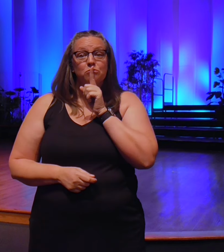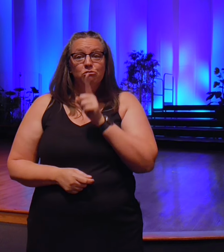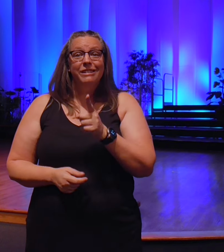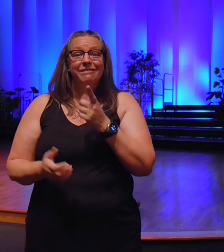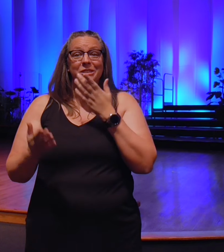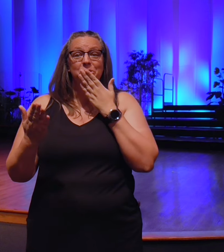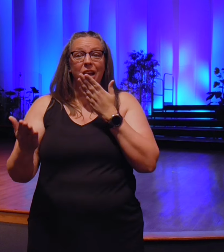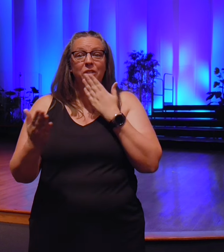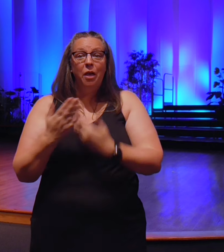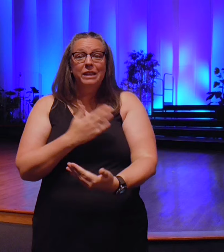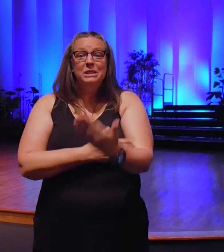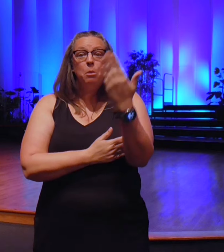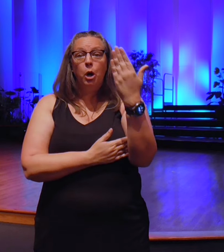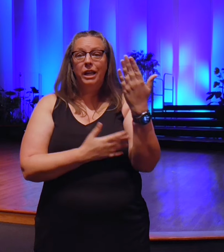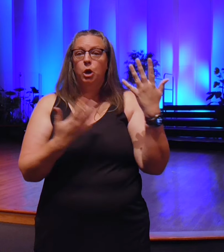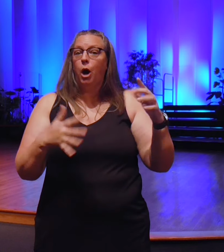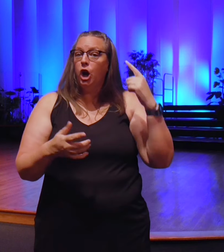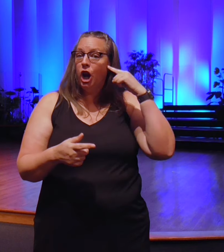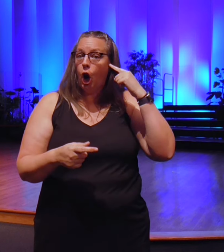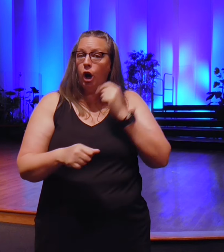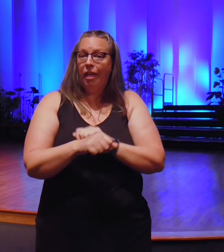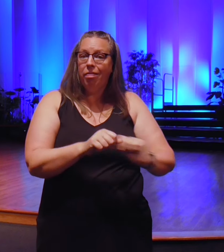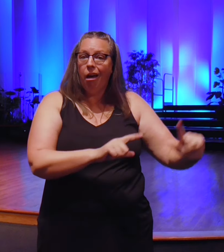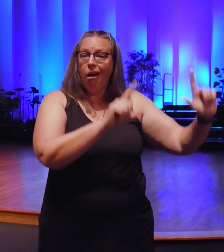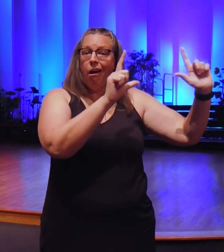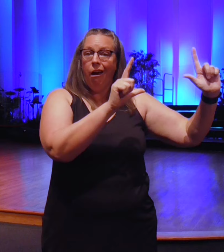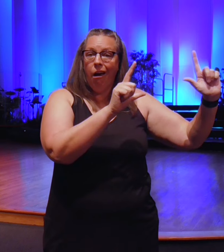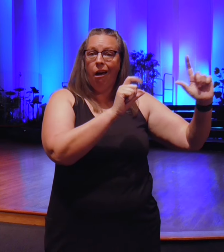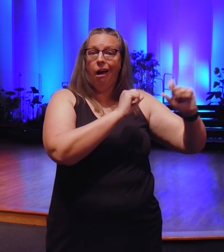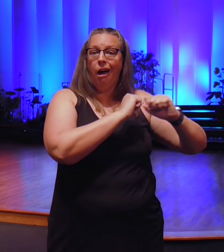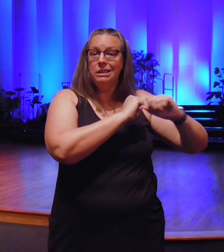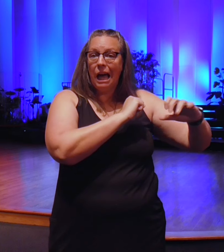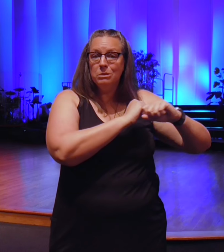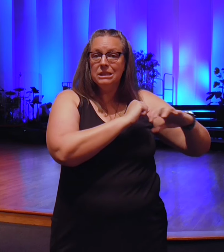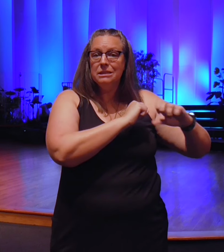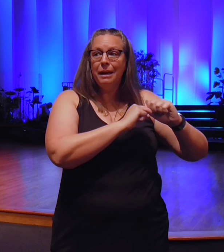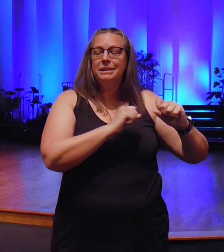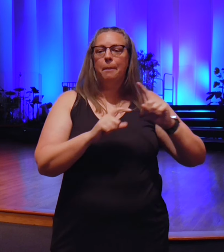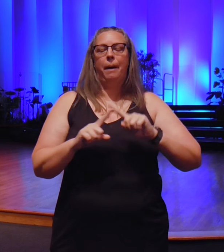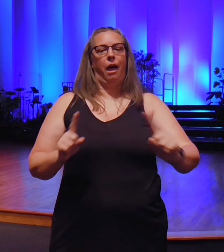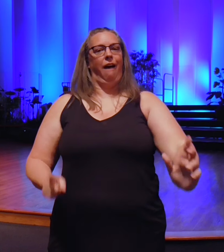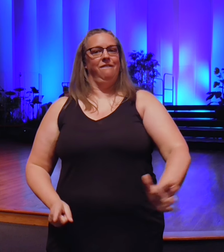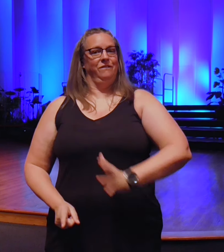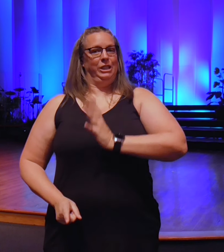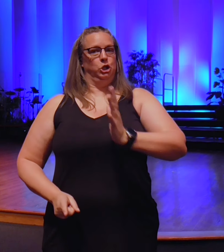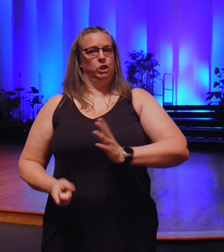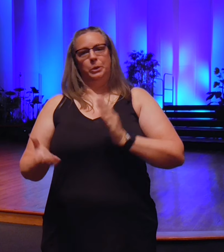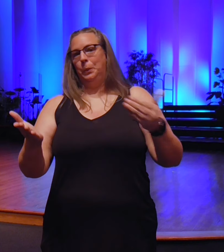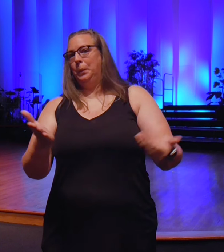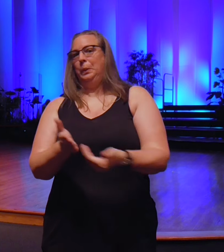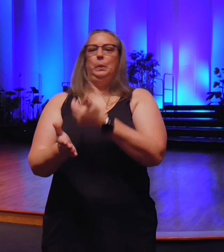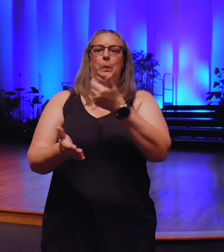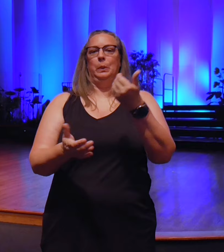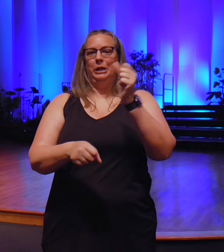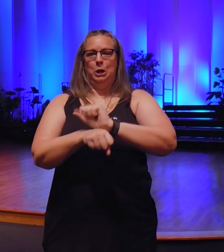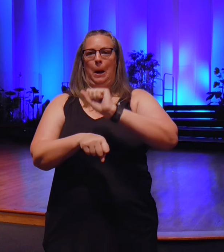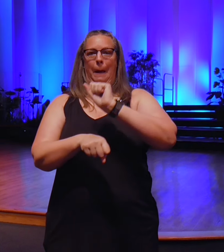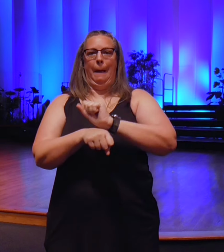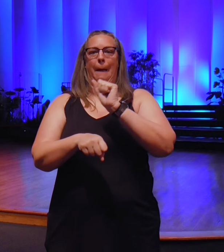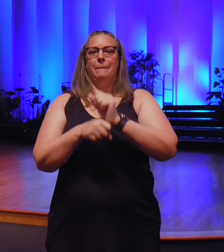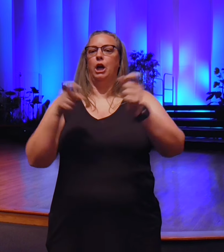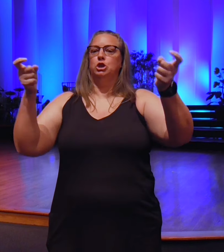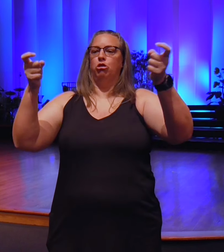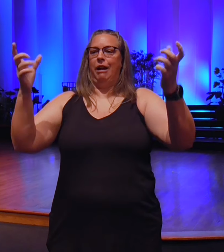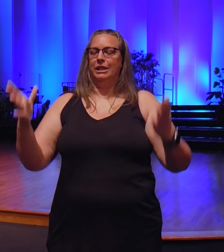grateful this morning. You heard from her in the announcements, but to announce officially the new director of our Prayer and Care